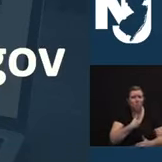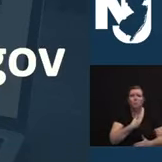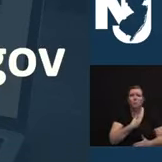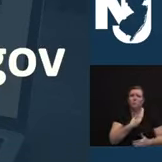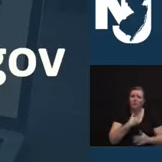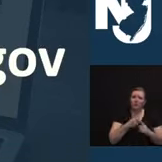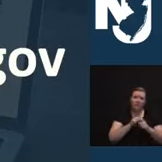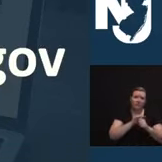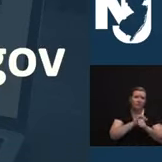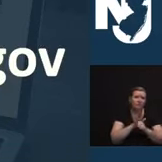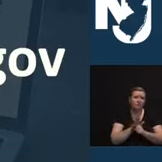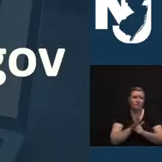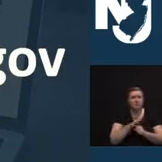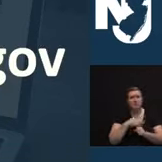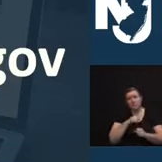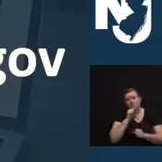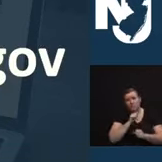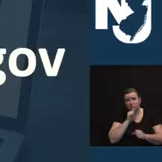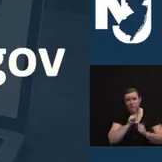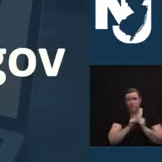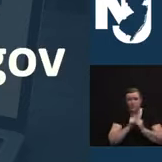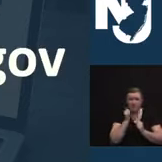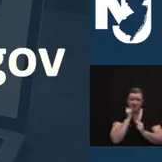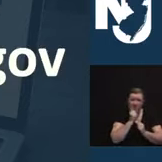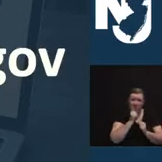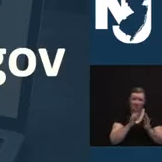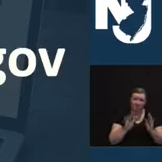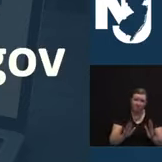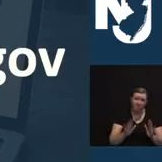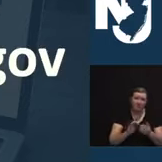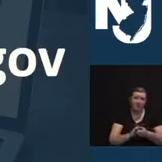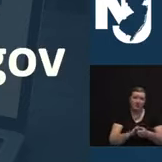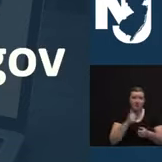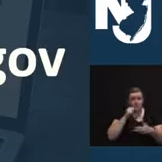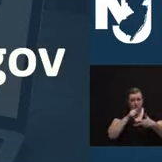bear with me, as we do every day, as we remember 3 of the nearly